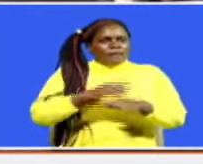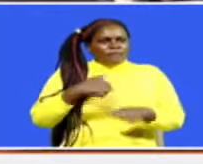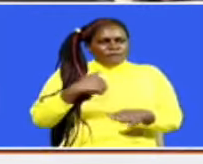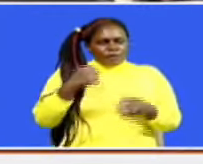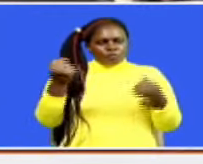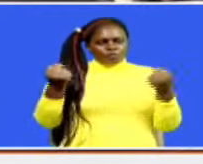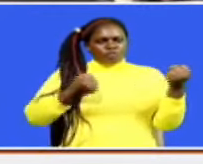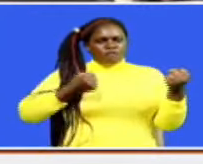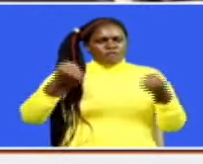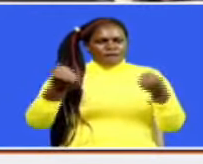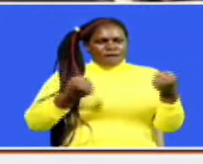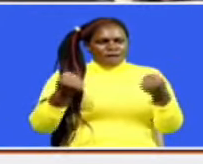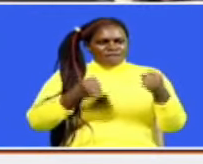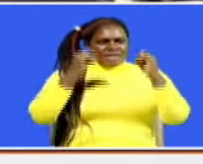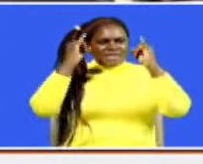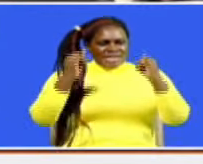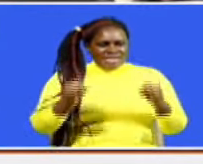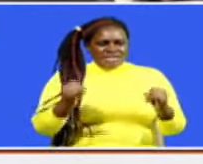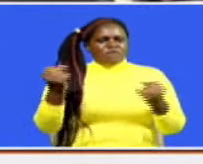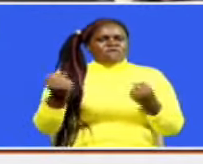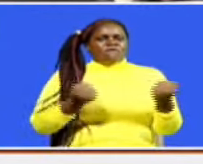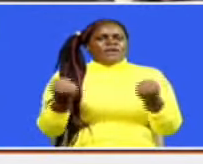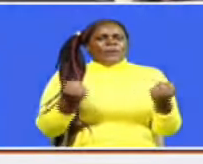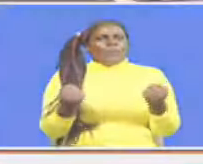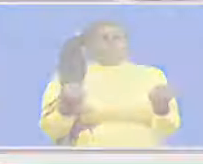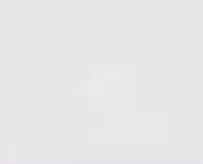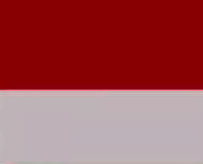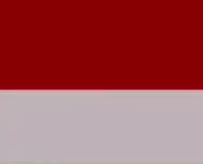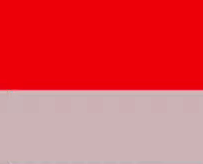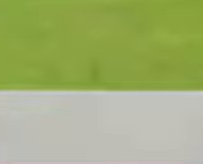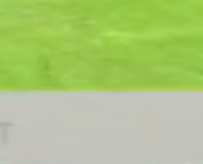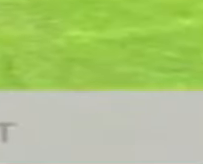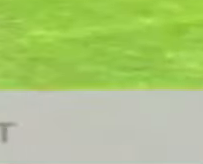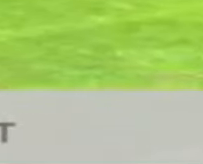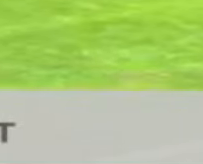to drive a brand new vehicle.